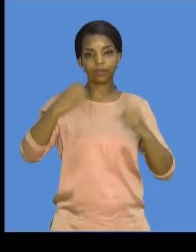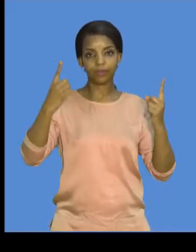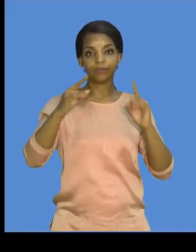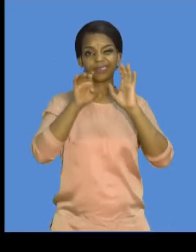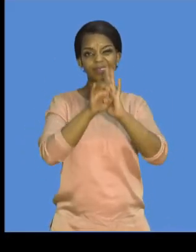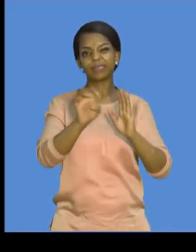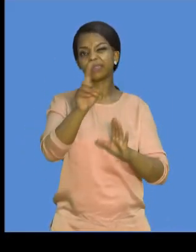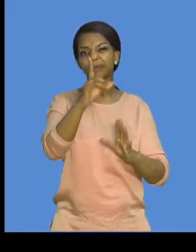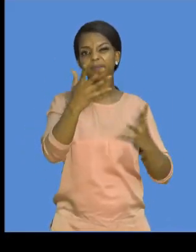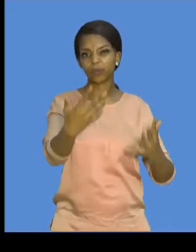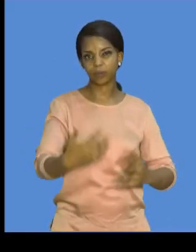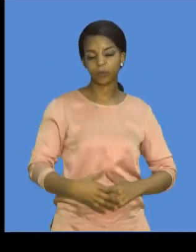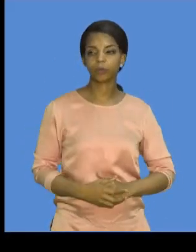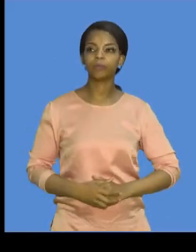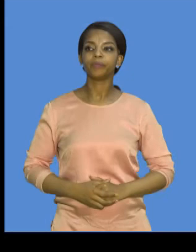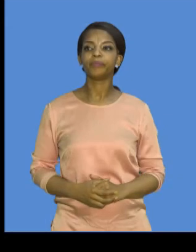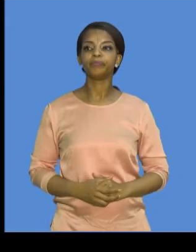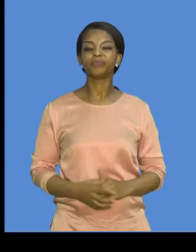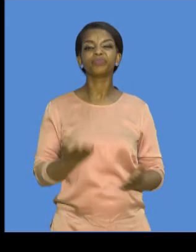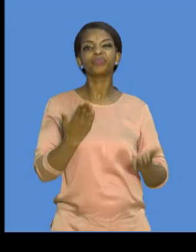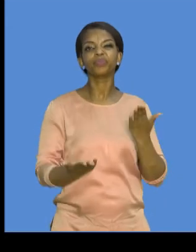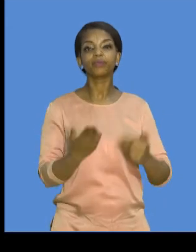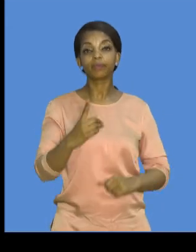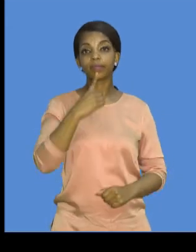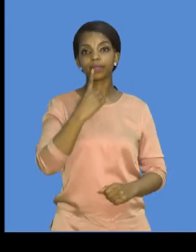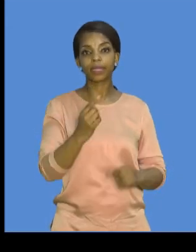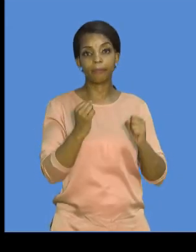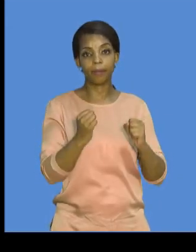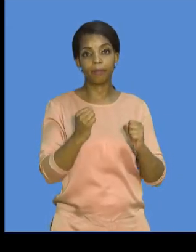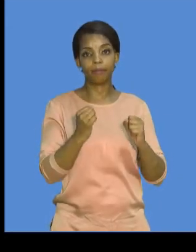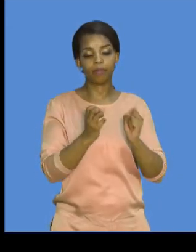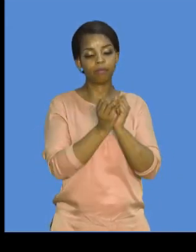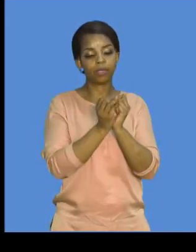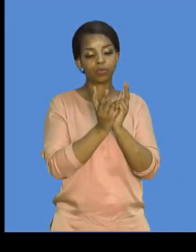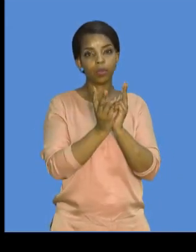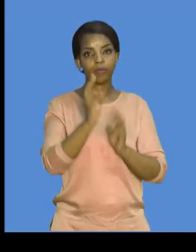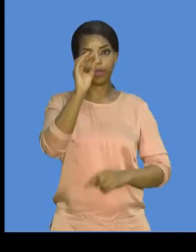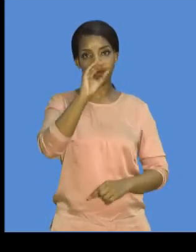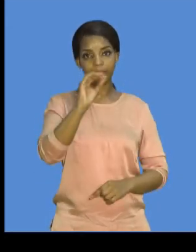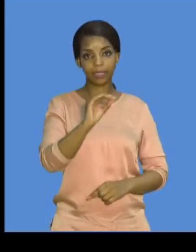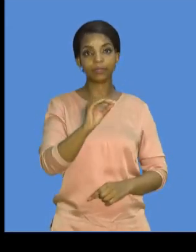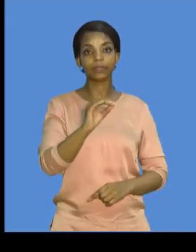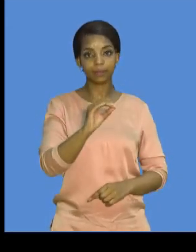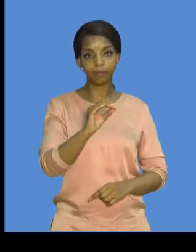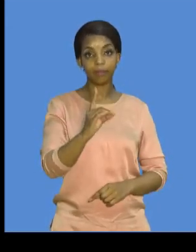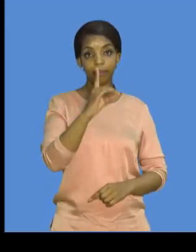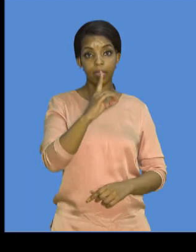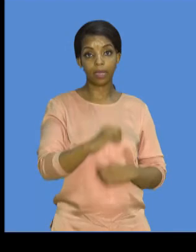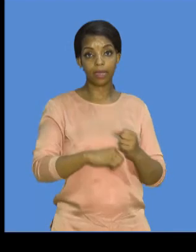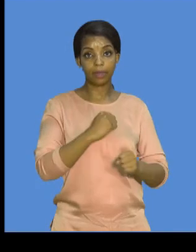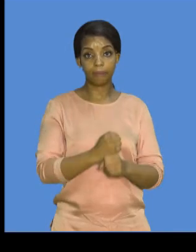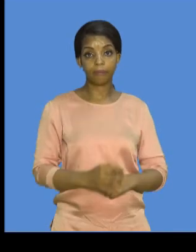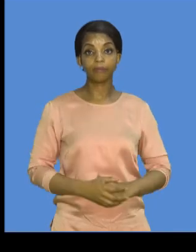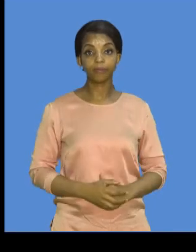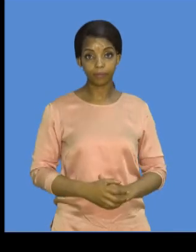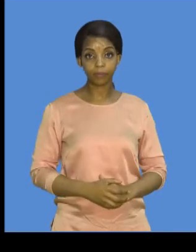example, if we're talking about that 12% of hours that I was just using now per annum,